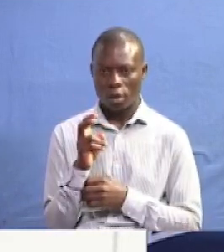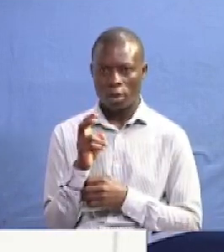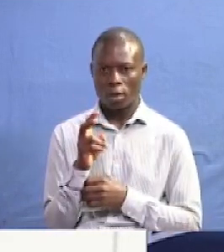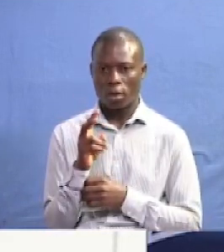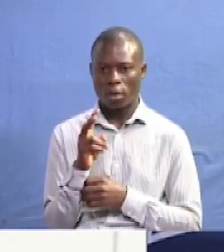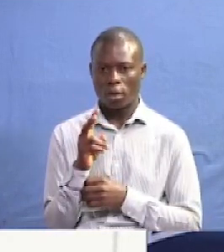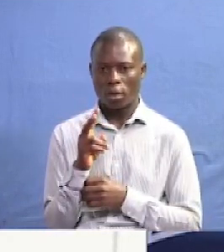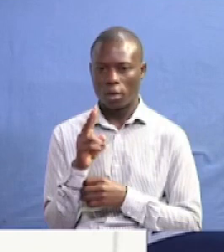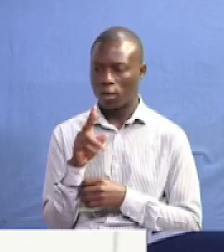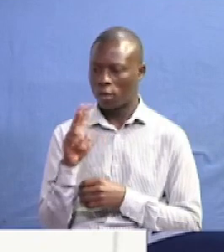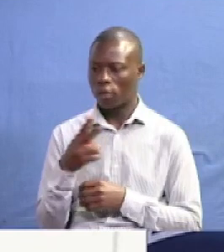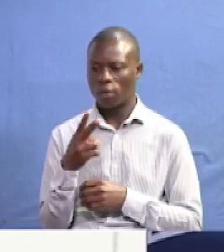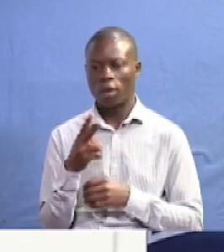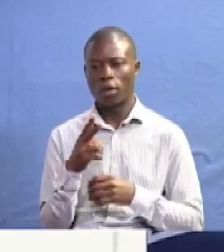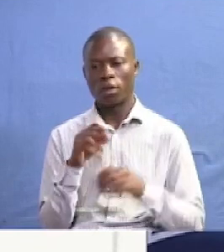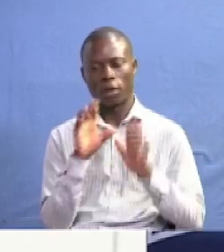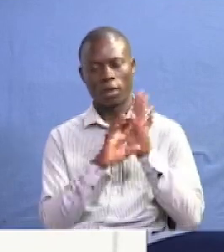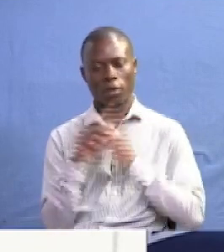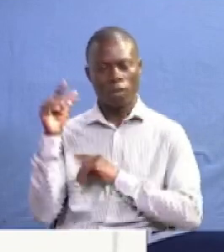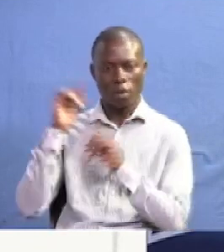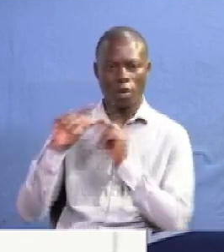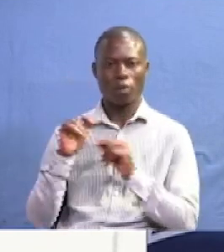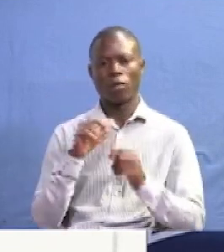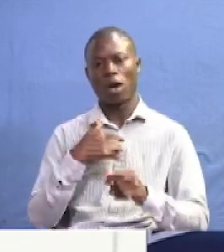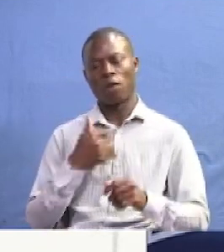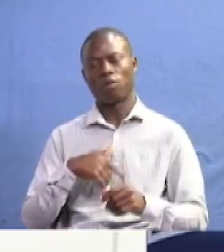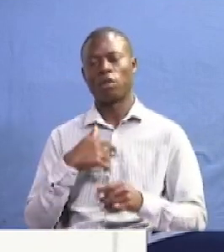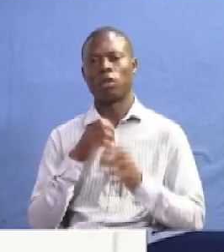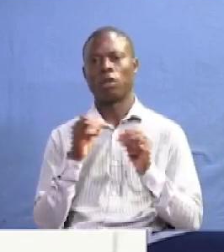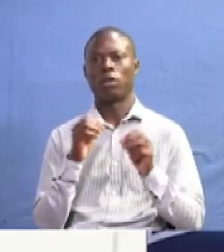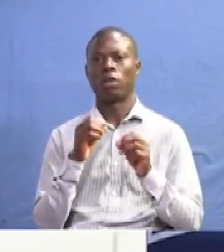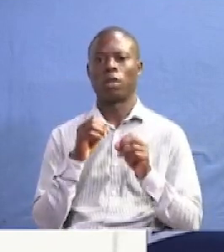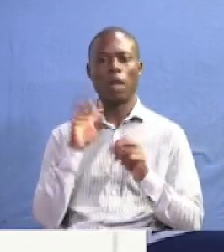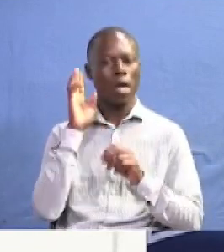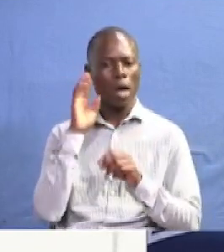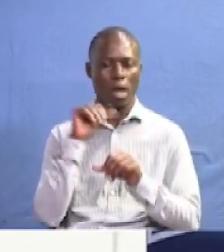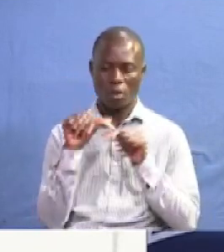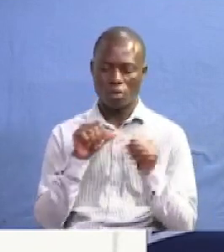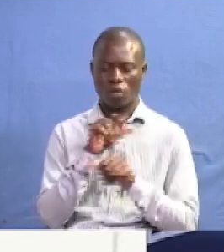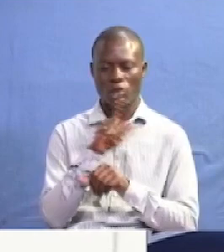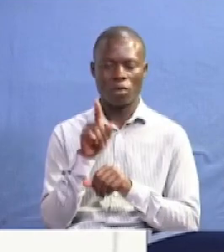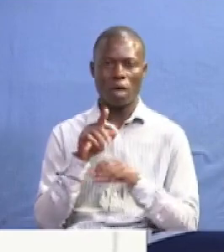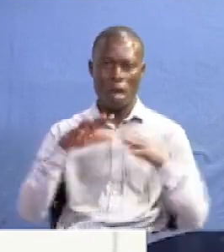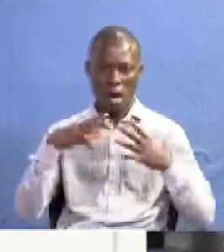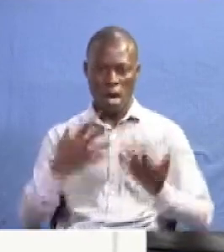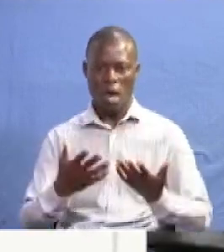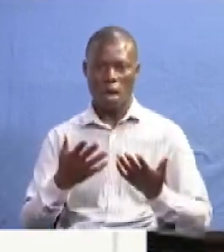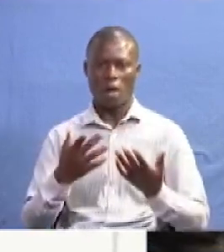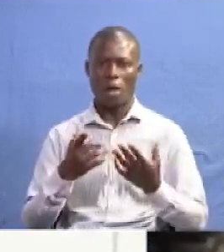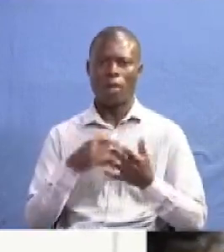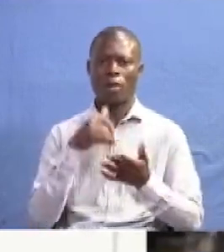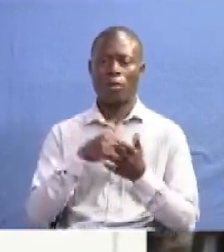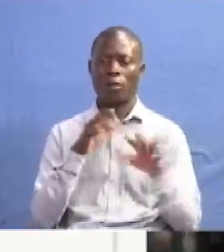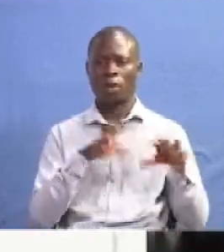21st century and we still did not have answers about why millions of women continue to